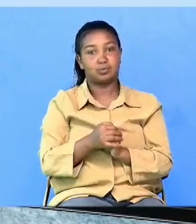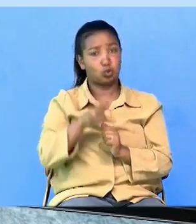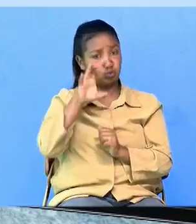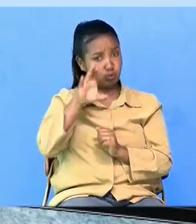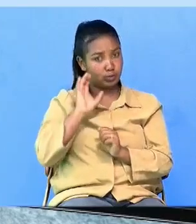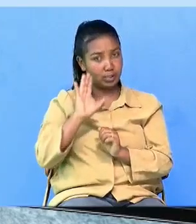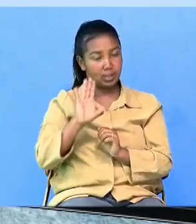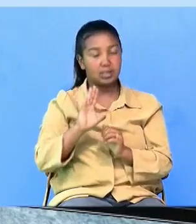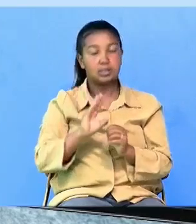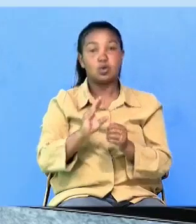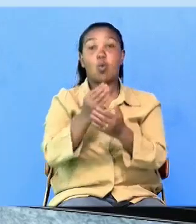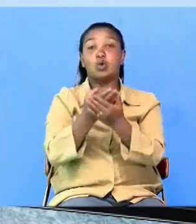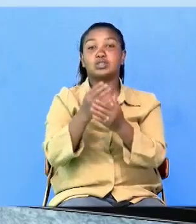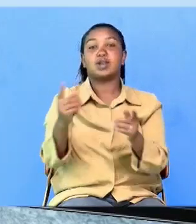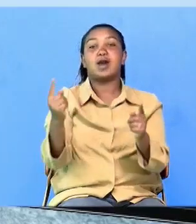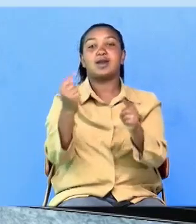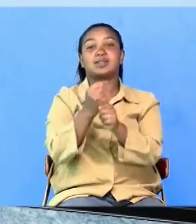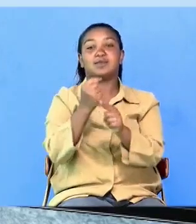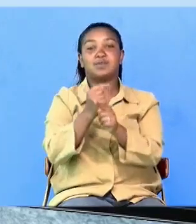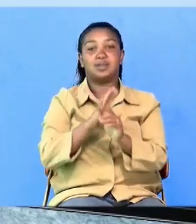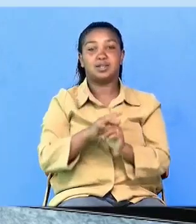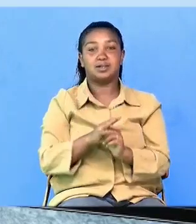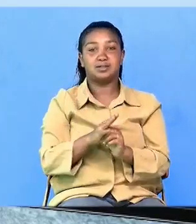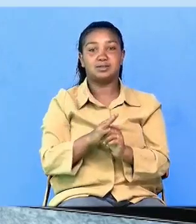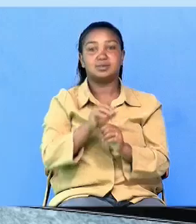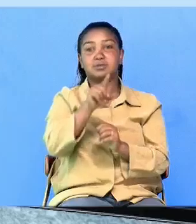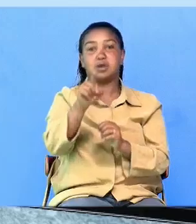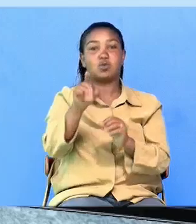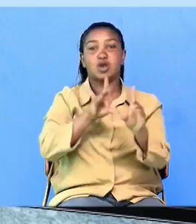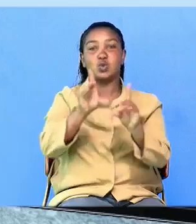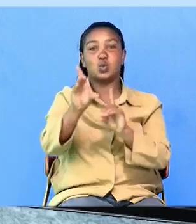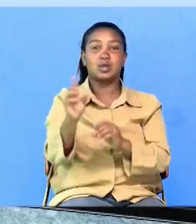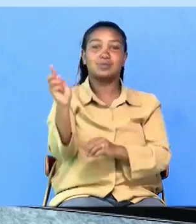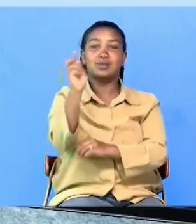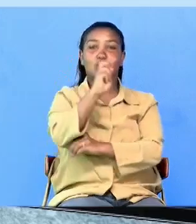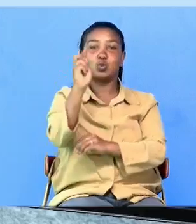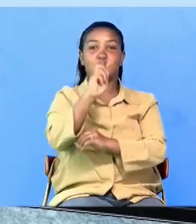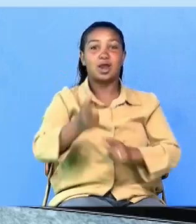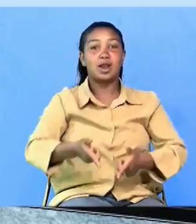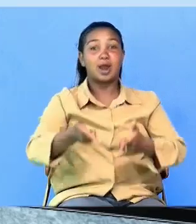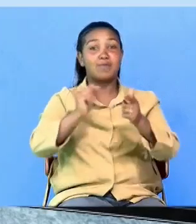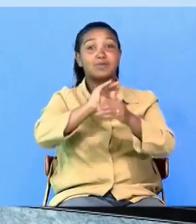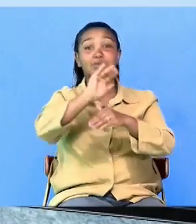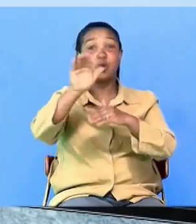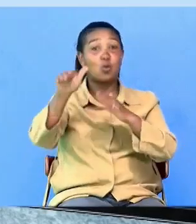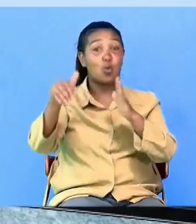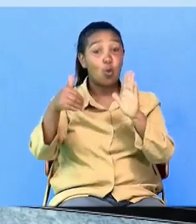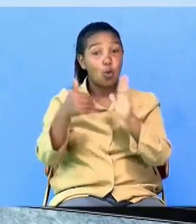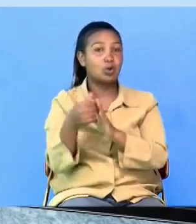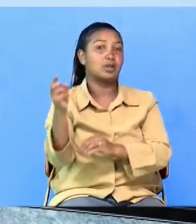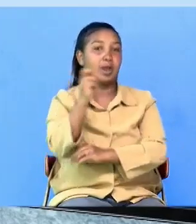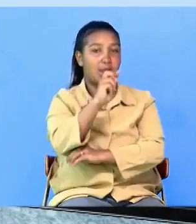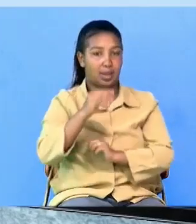that. So wash is an activity that you are doing in your day-to-day life, the whole day.